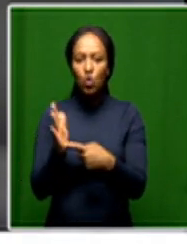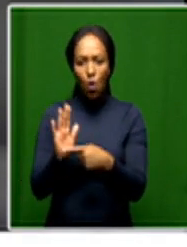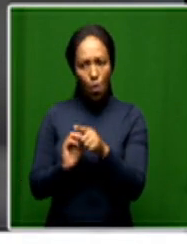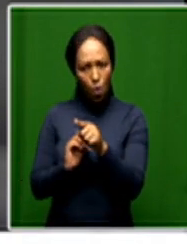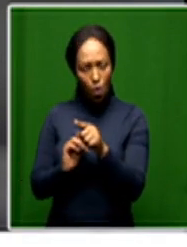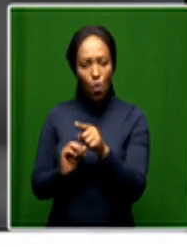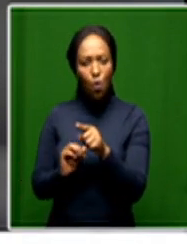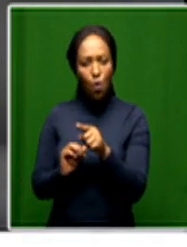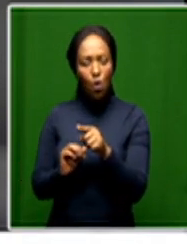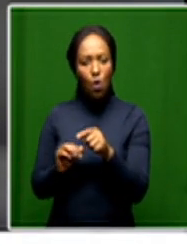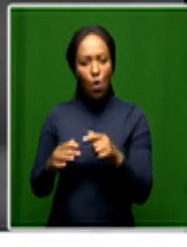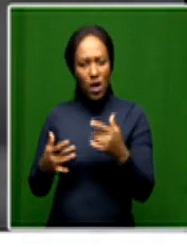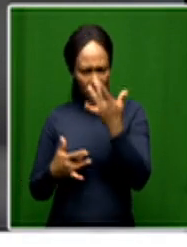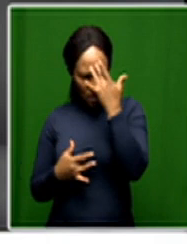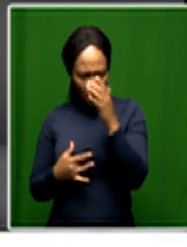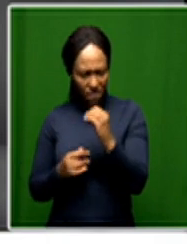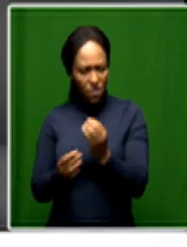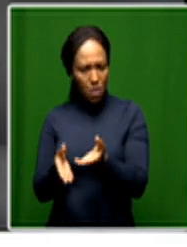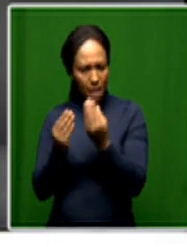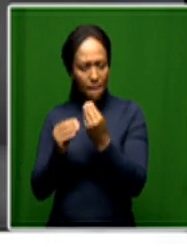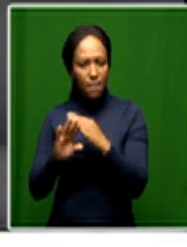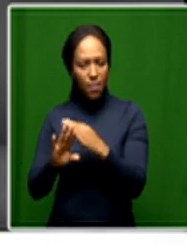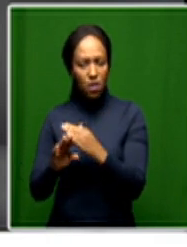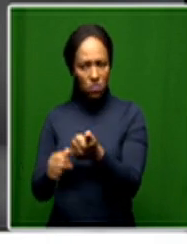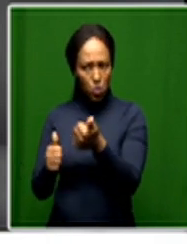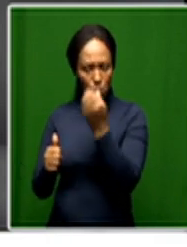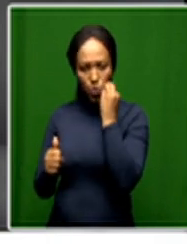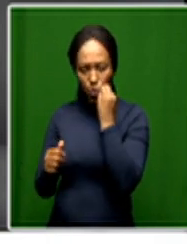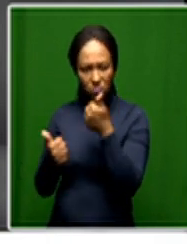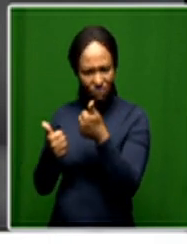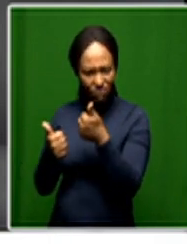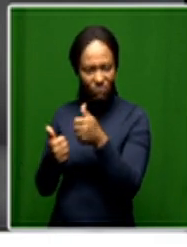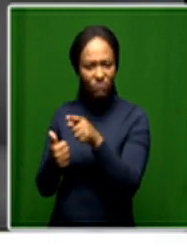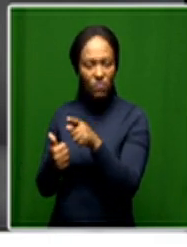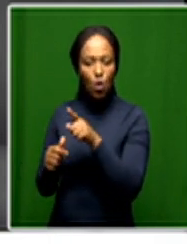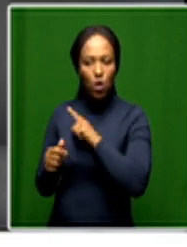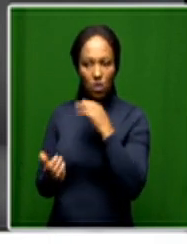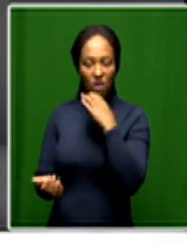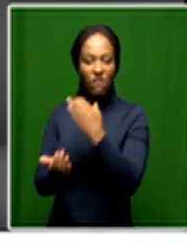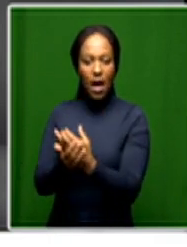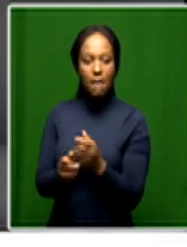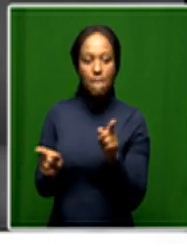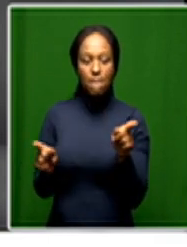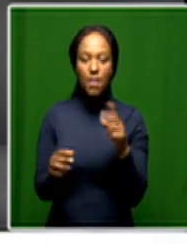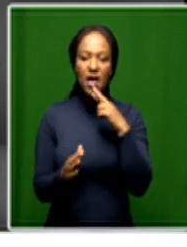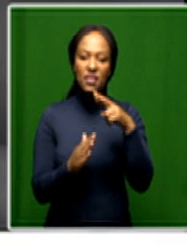prevalences, actually, to what we are finding, which is also good news and helps to sort of confirm the two